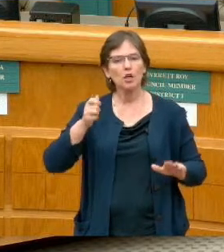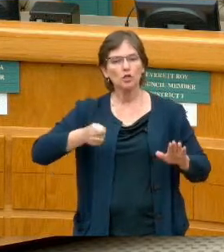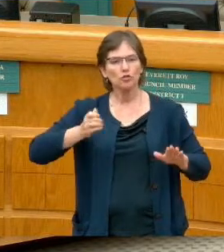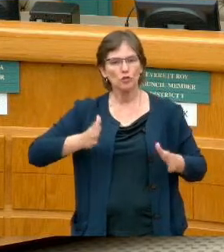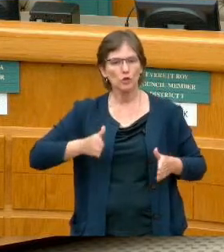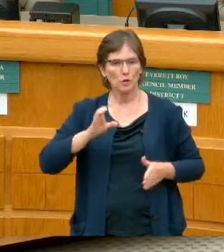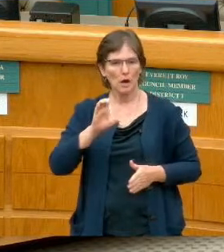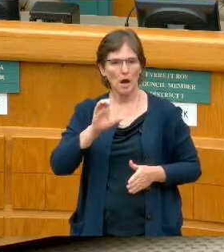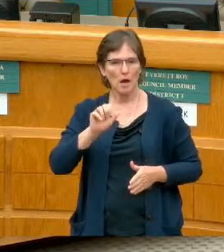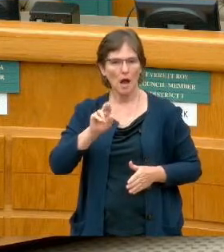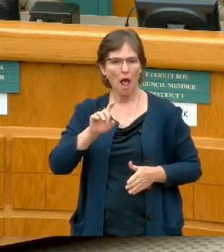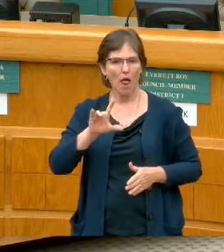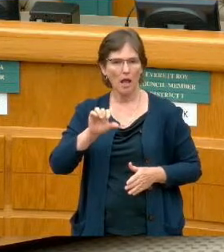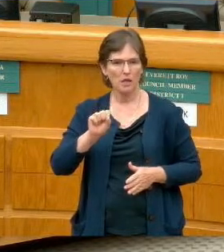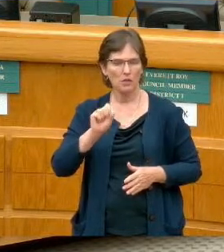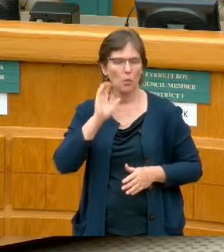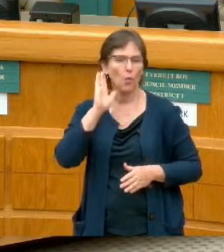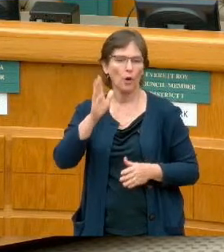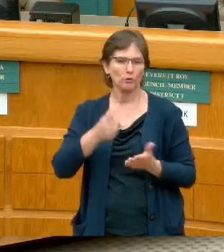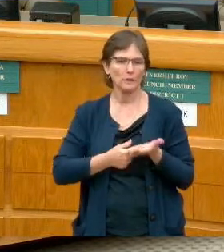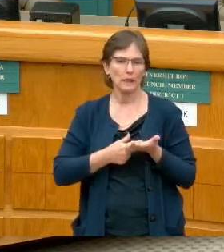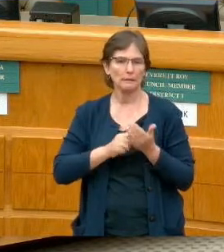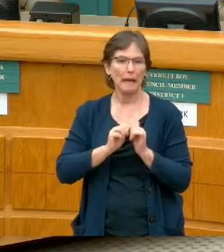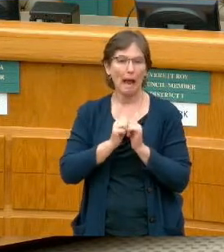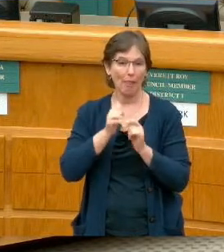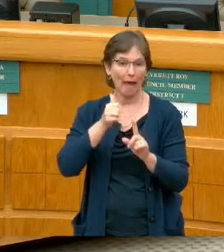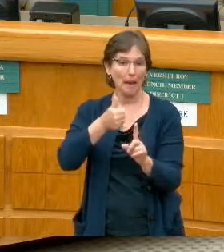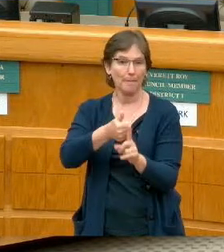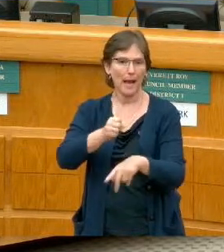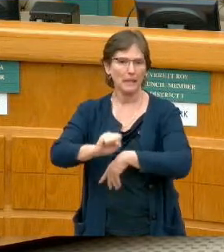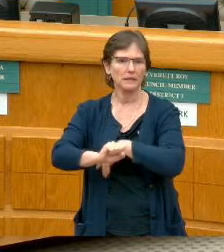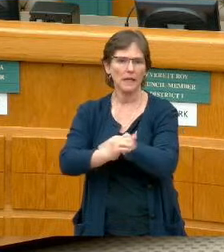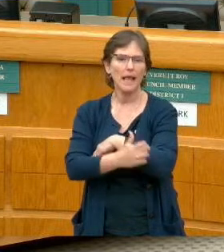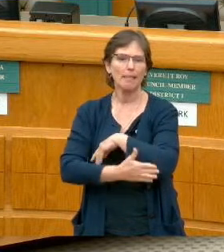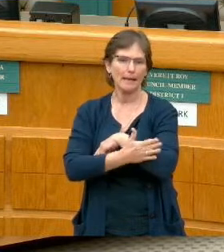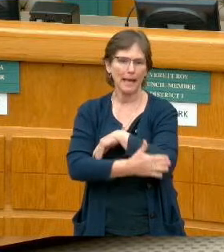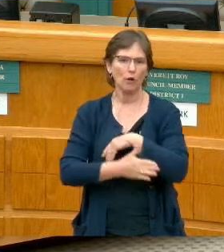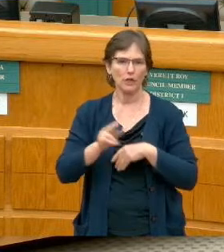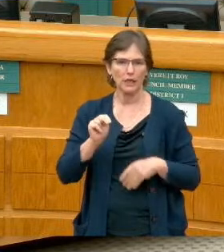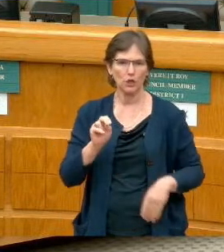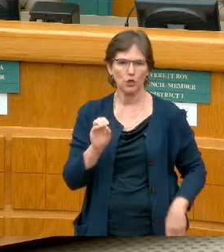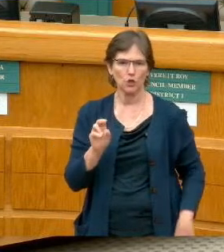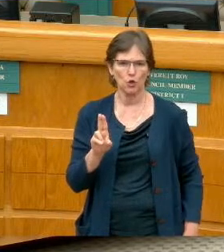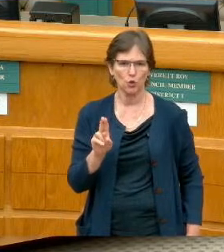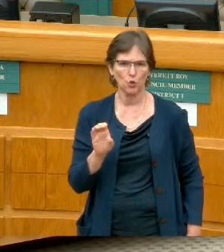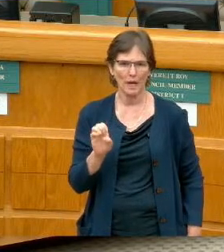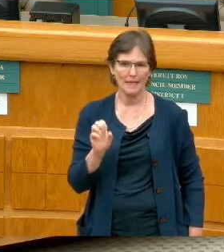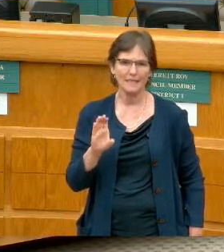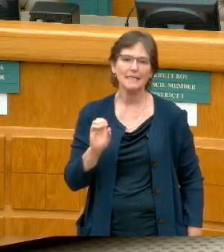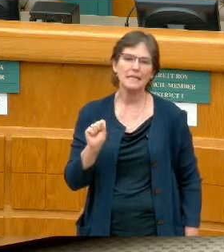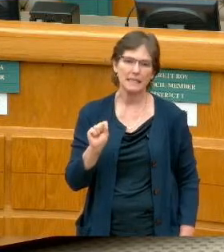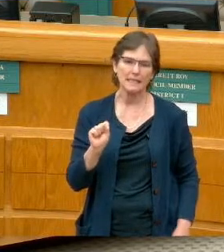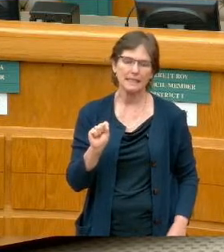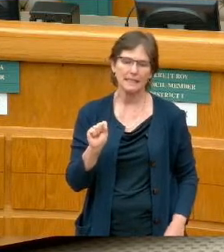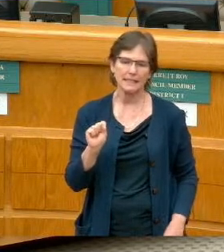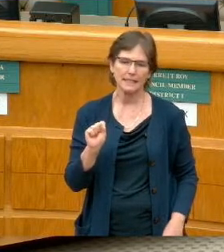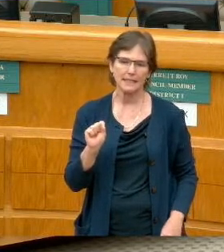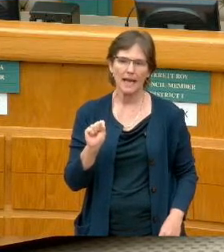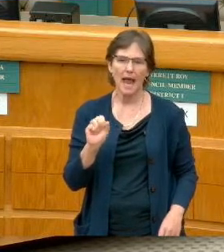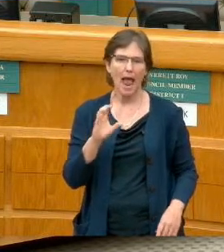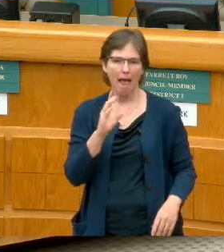orders will affect the whole county. And I would imagine that once the judge issues her orders